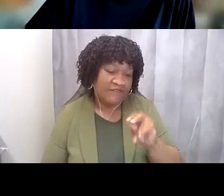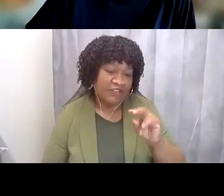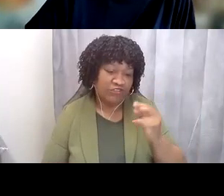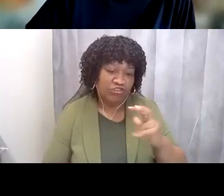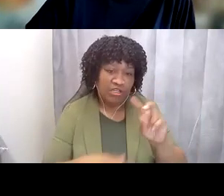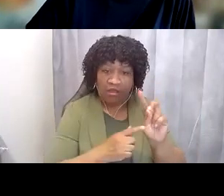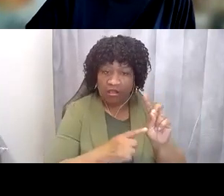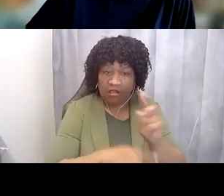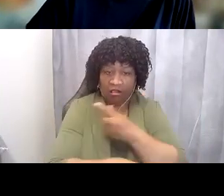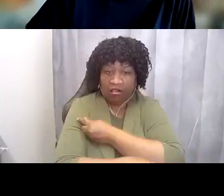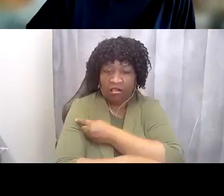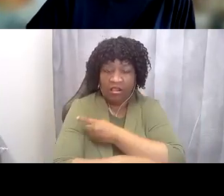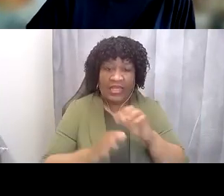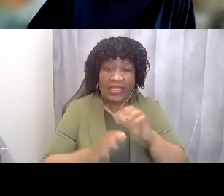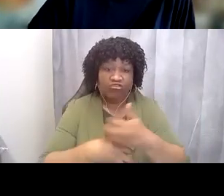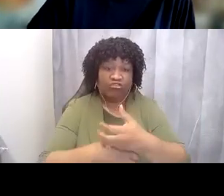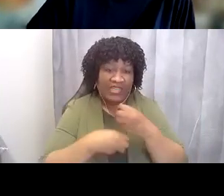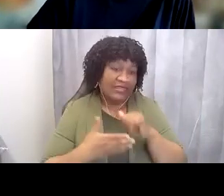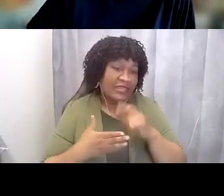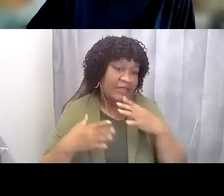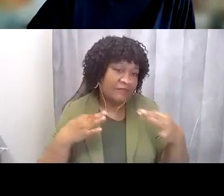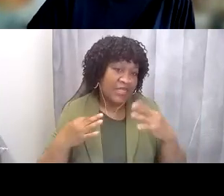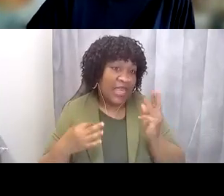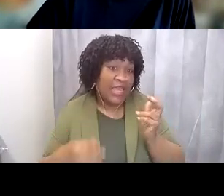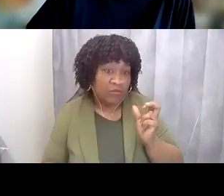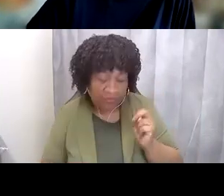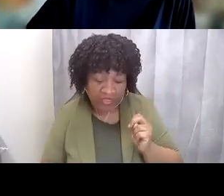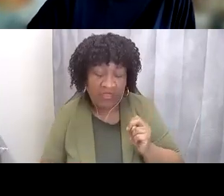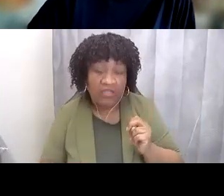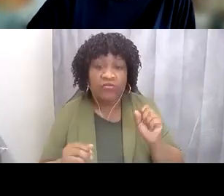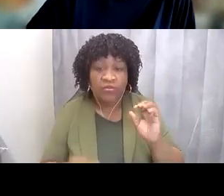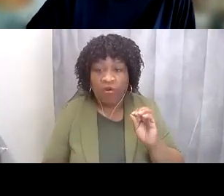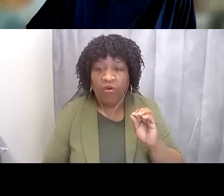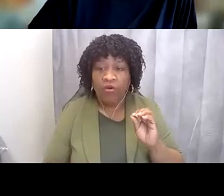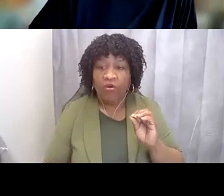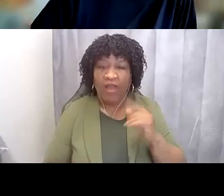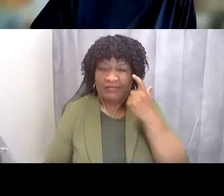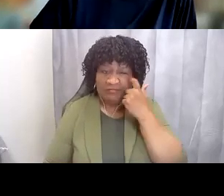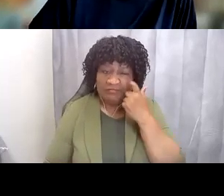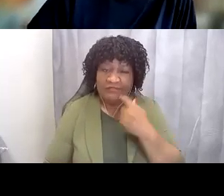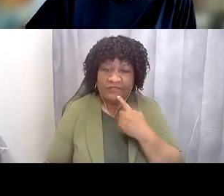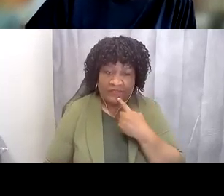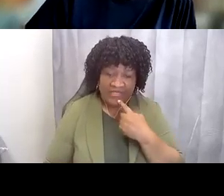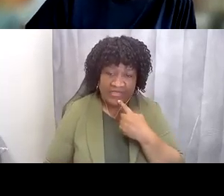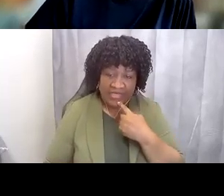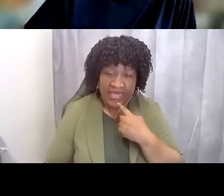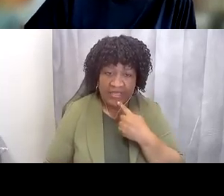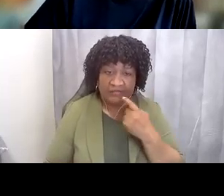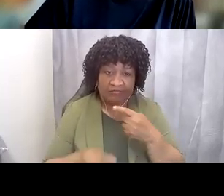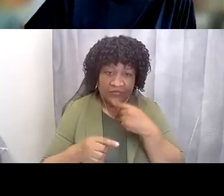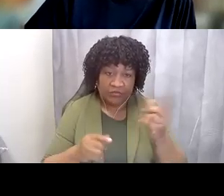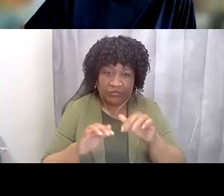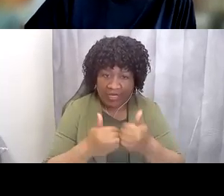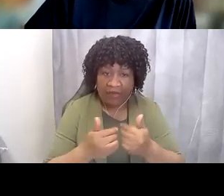about the drug and how to get it and when to use it. So I just said it, but